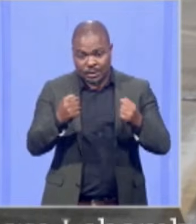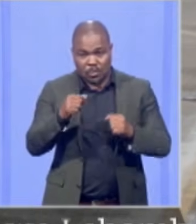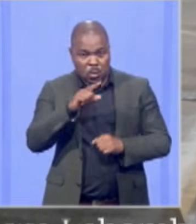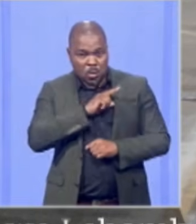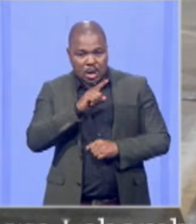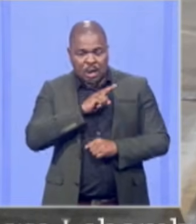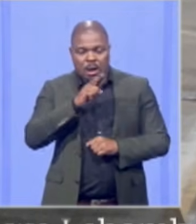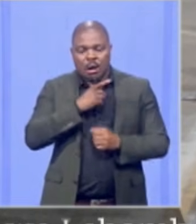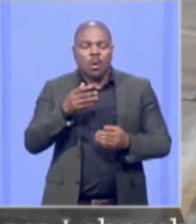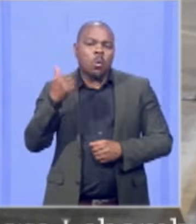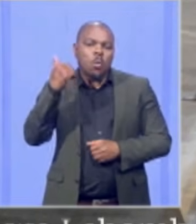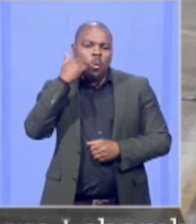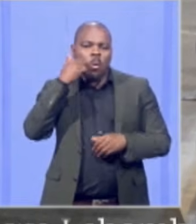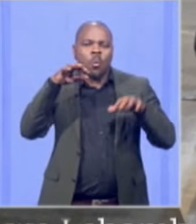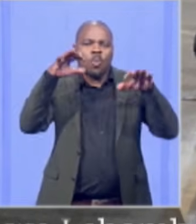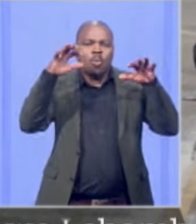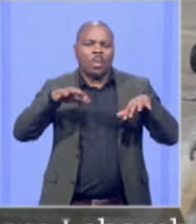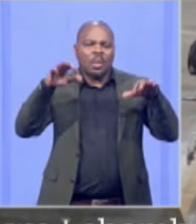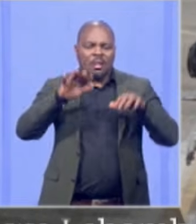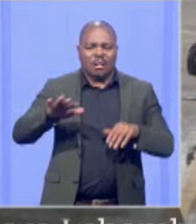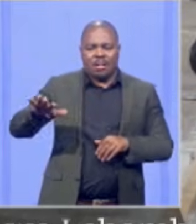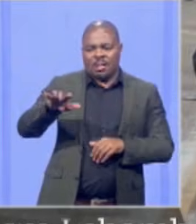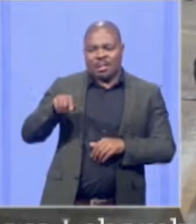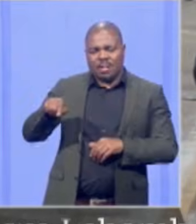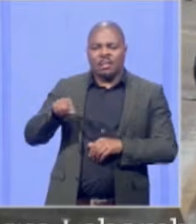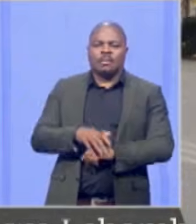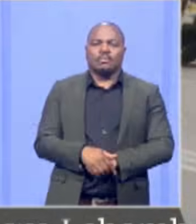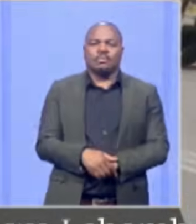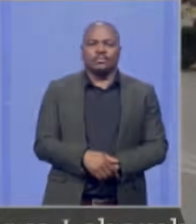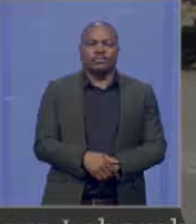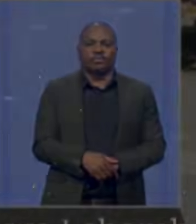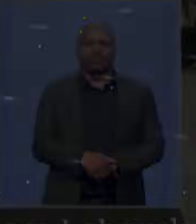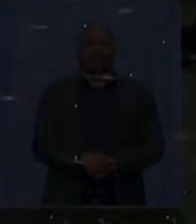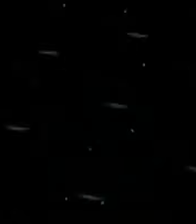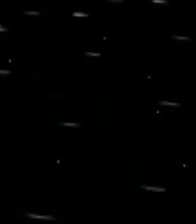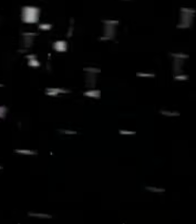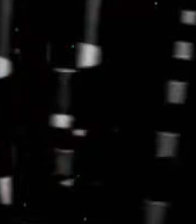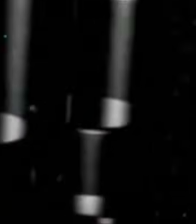maemo a bongola a bosa go ralala porofense.